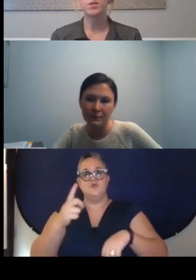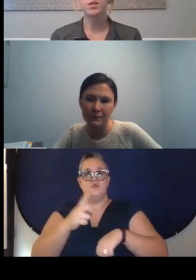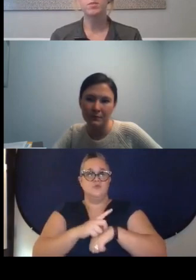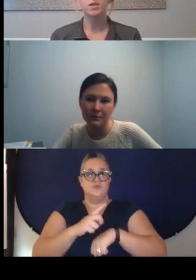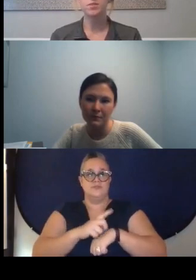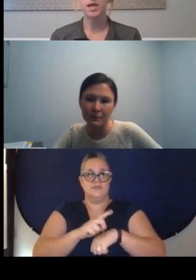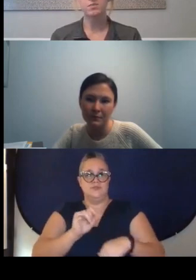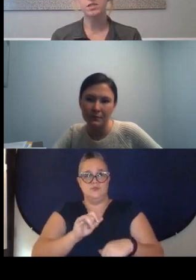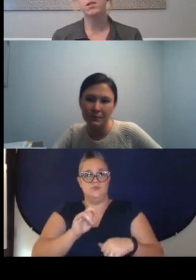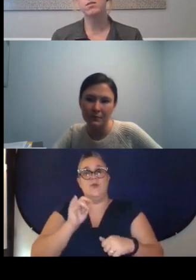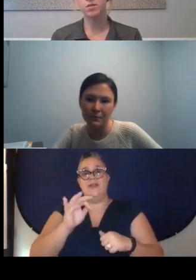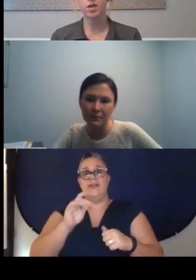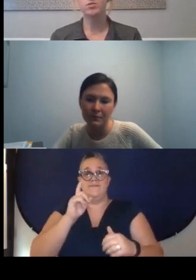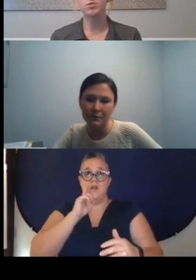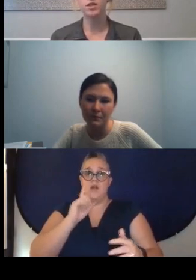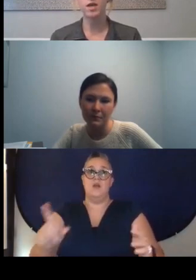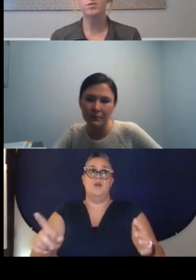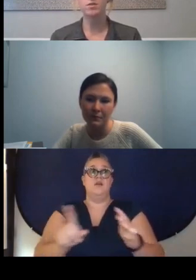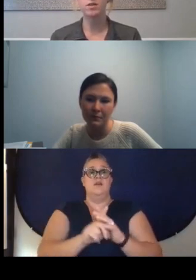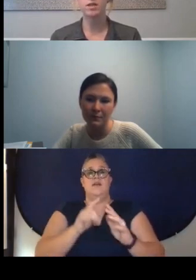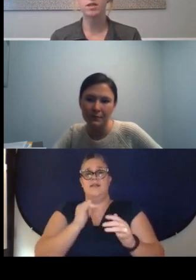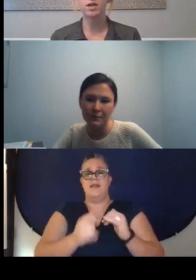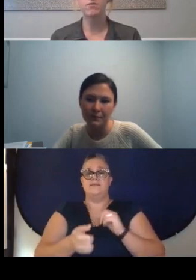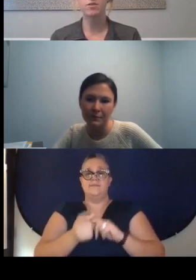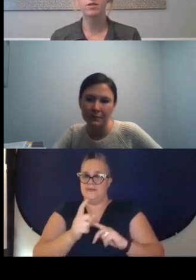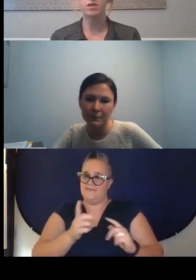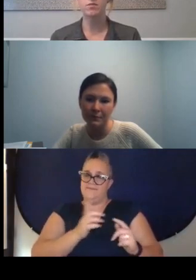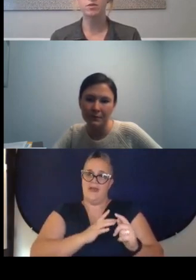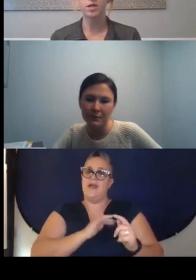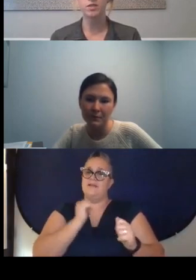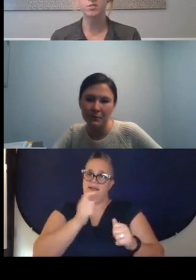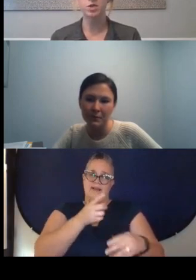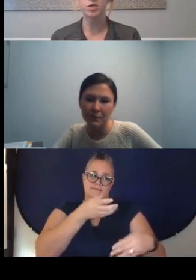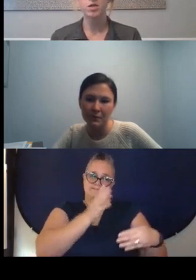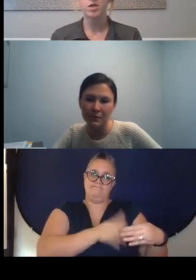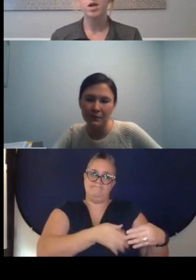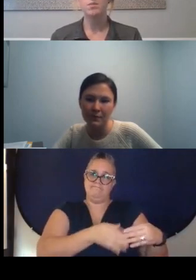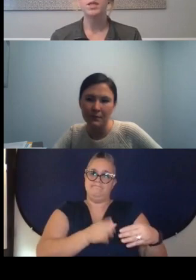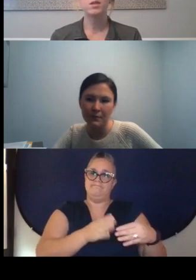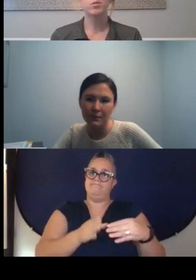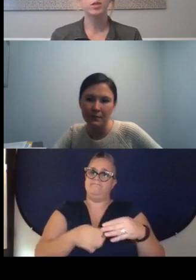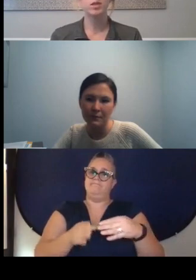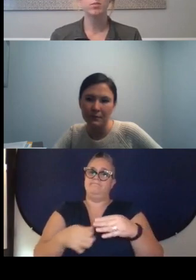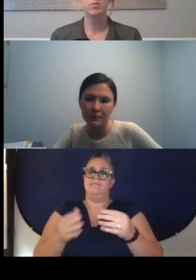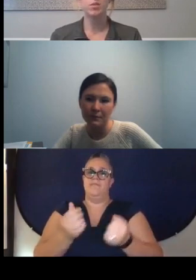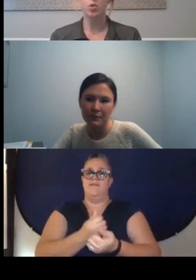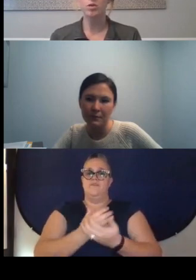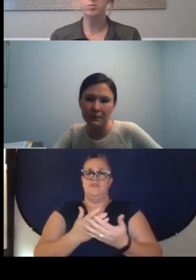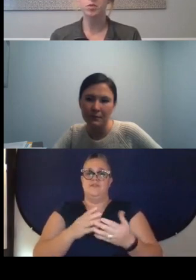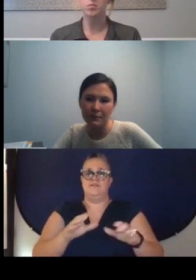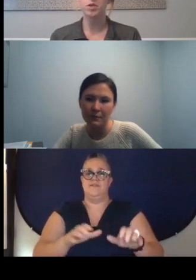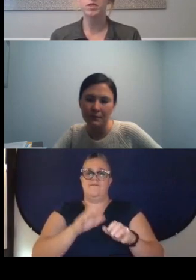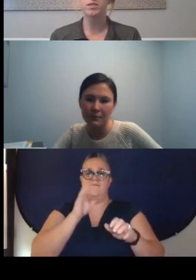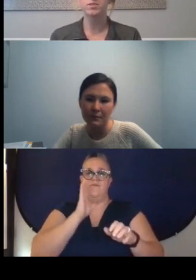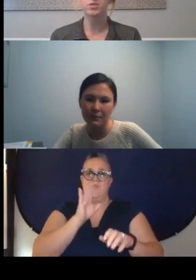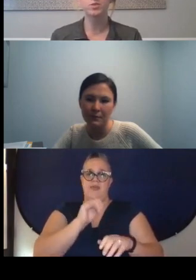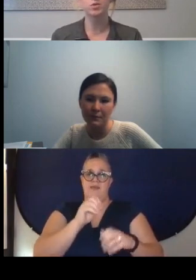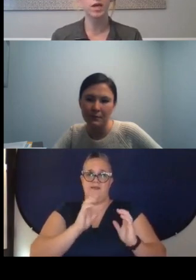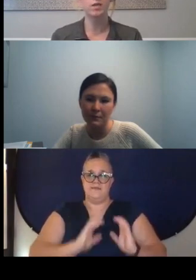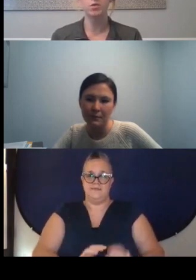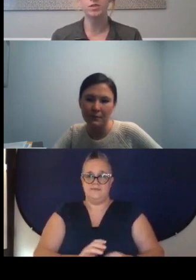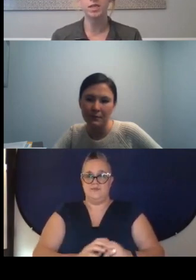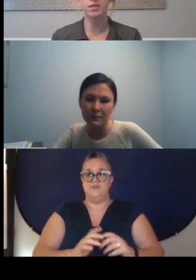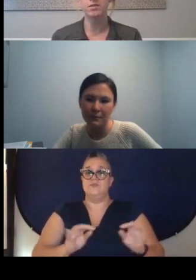if something comes up last minute, they are doing that so that they can get everything done for the customer. And then a really important bullet point is